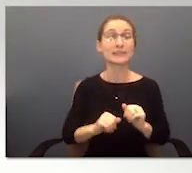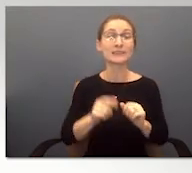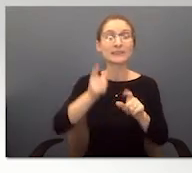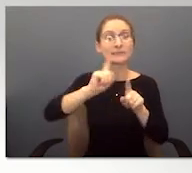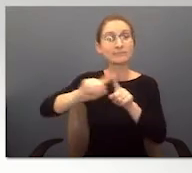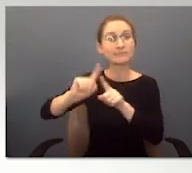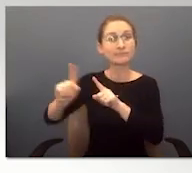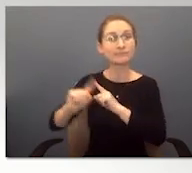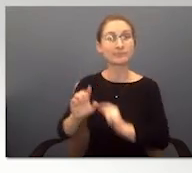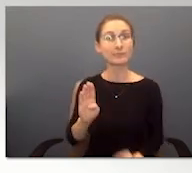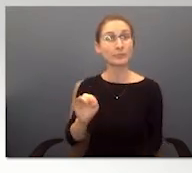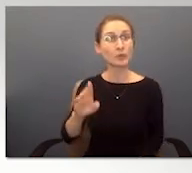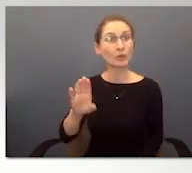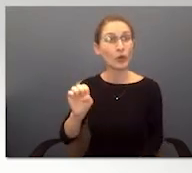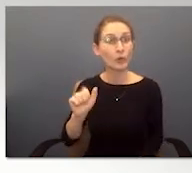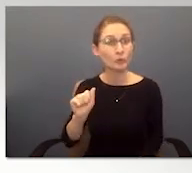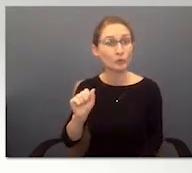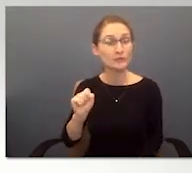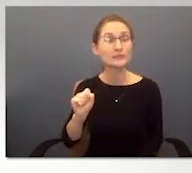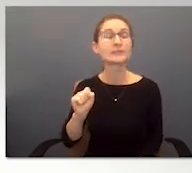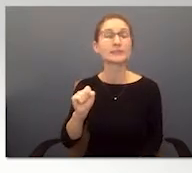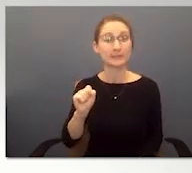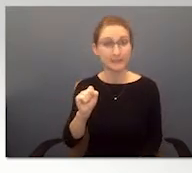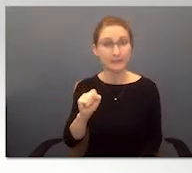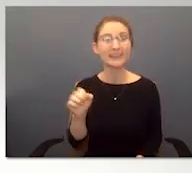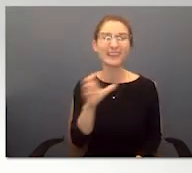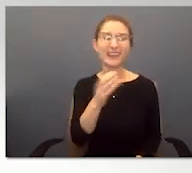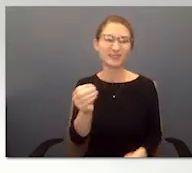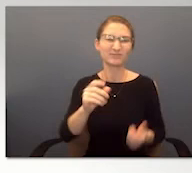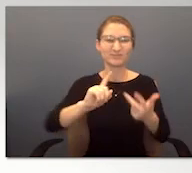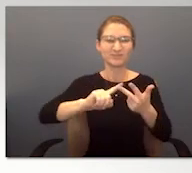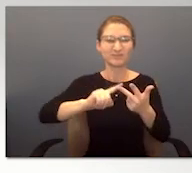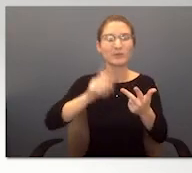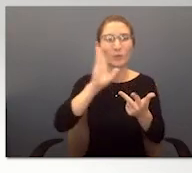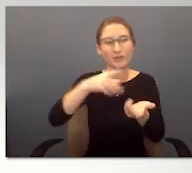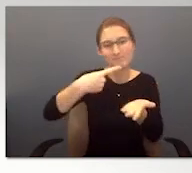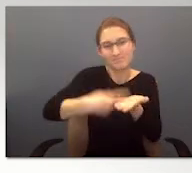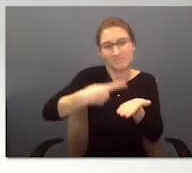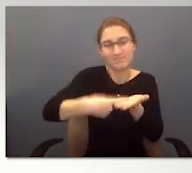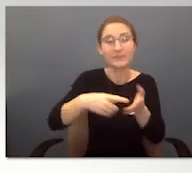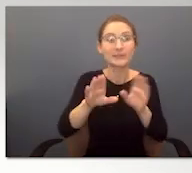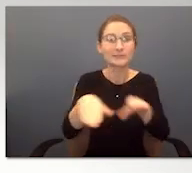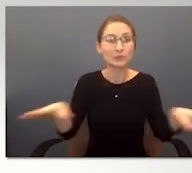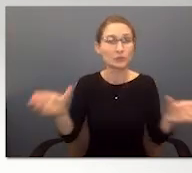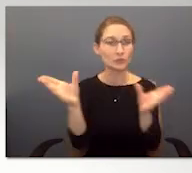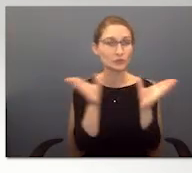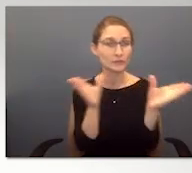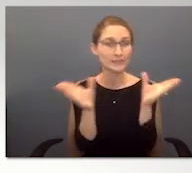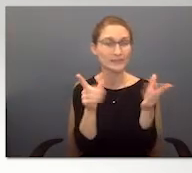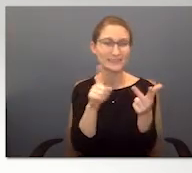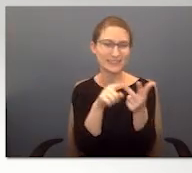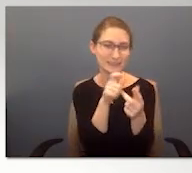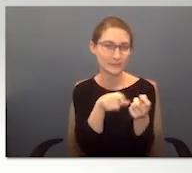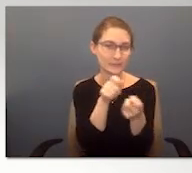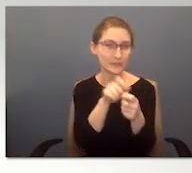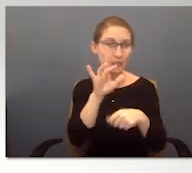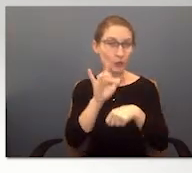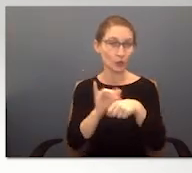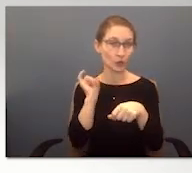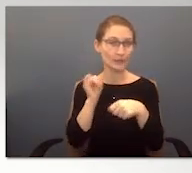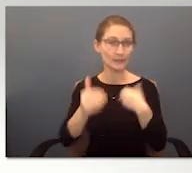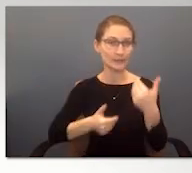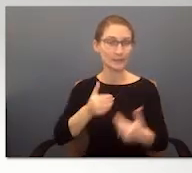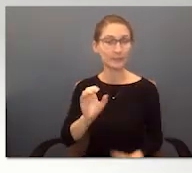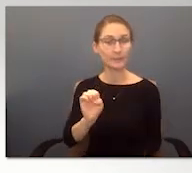Florida Department of Health. And then, of course, we'll talk about children's medical services and Early Steps in particular. And we'll have plenty